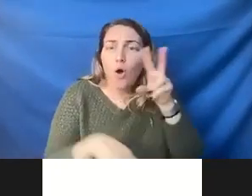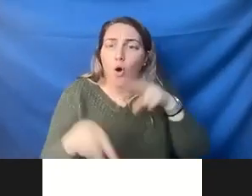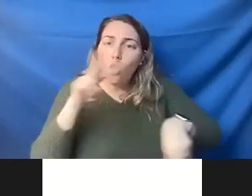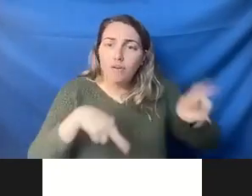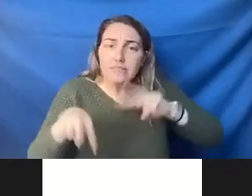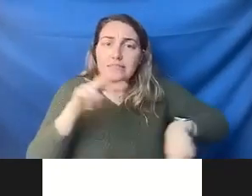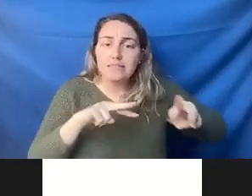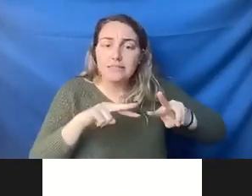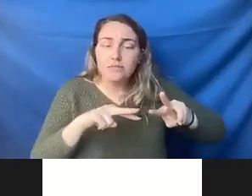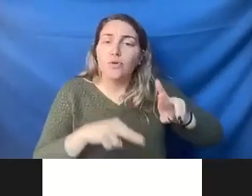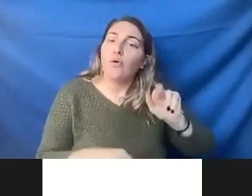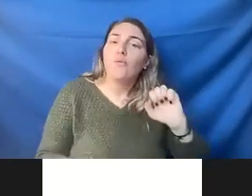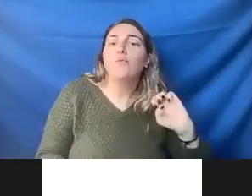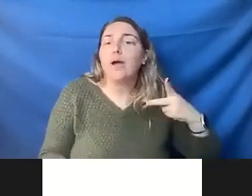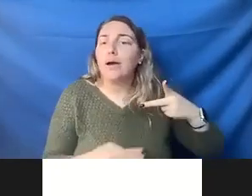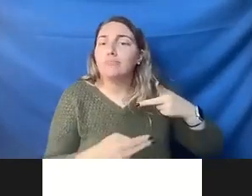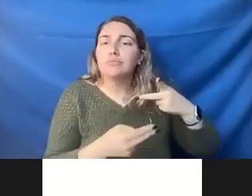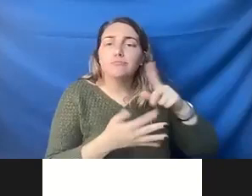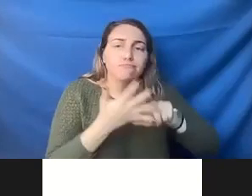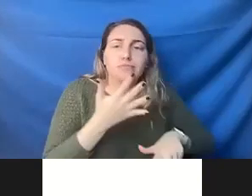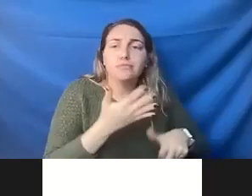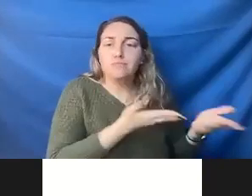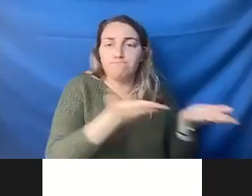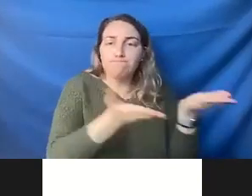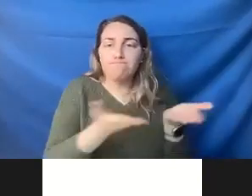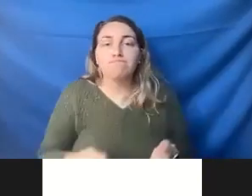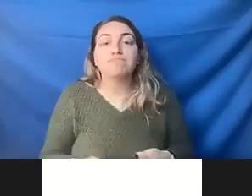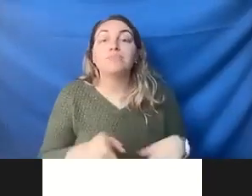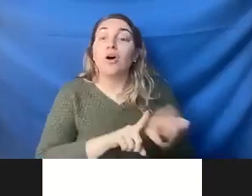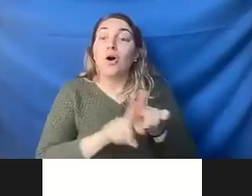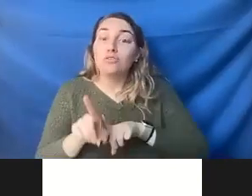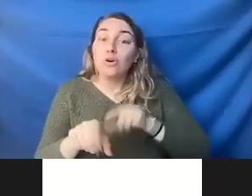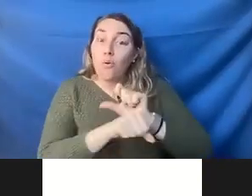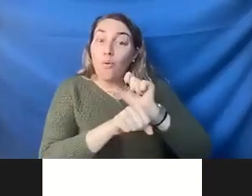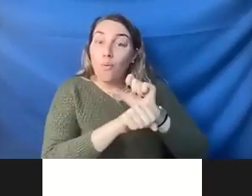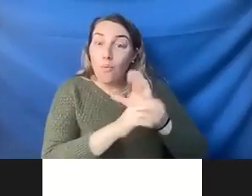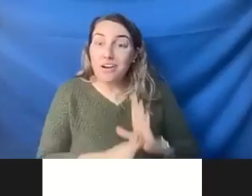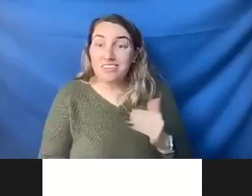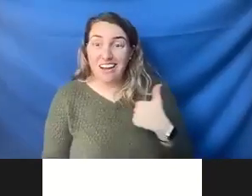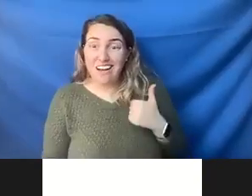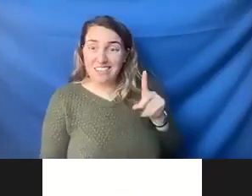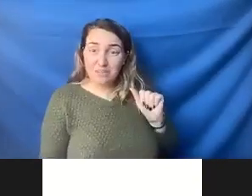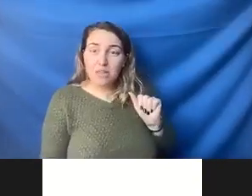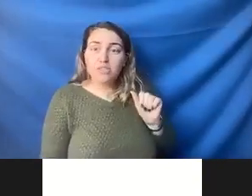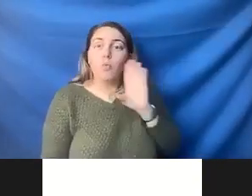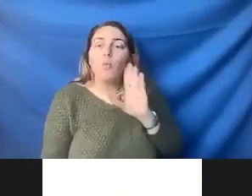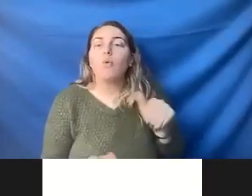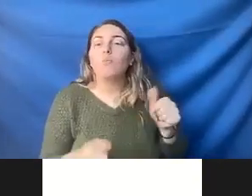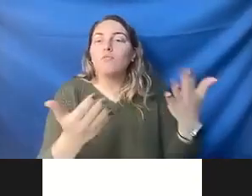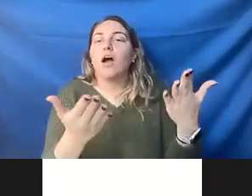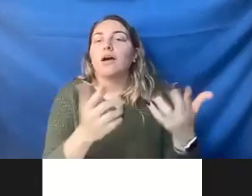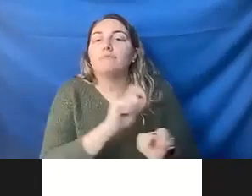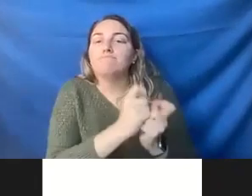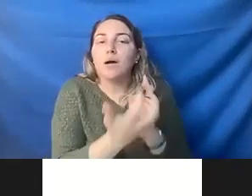of those ramps. We also provide accommodations for poll workers with disabilities and oversee the accessible